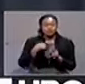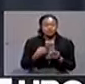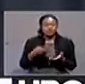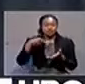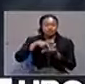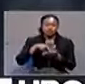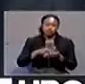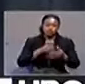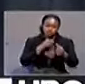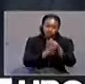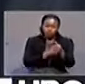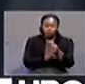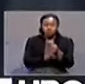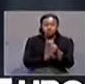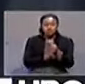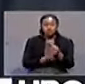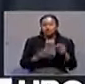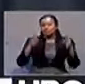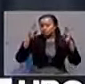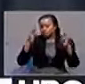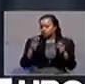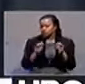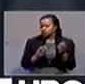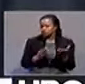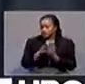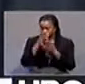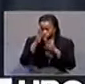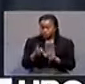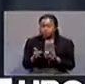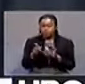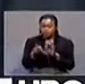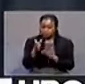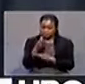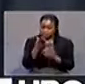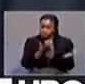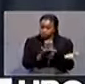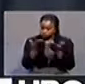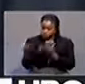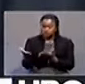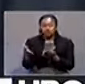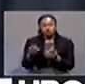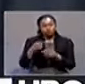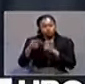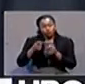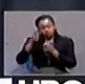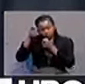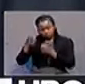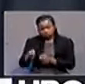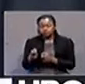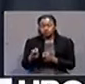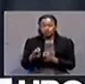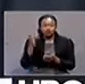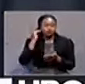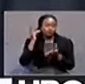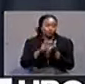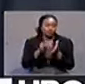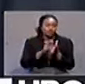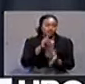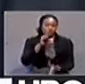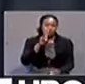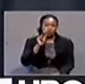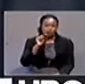motion raised by the Right Honourable Prime Minister to pay tribute to Dr. Spirian Kizito Lwanga, the